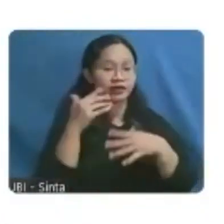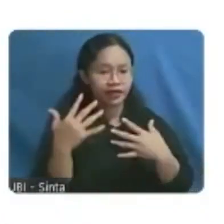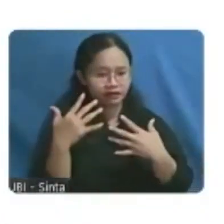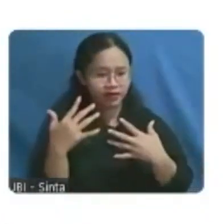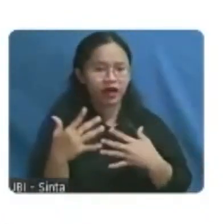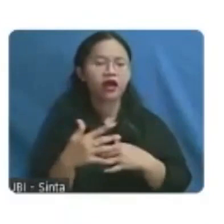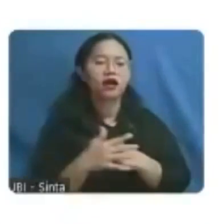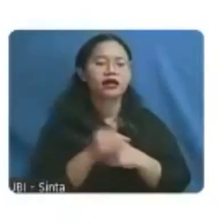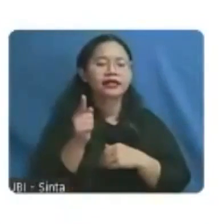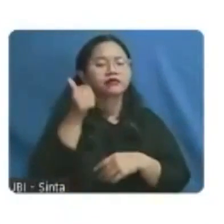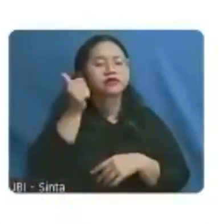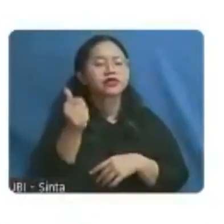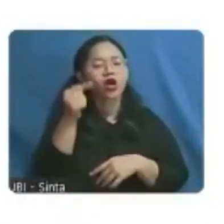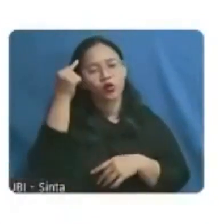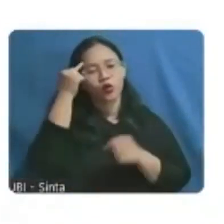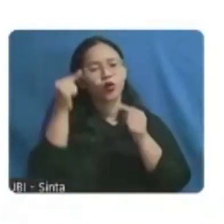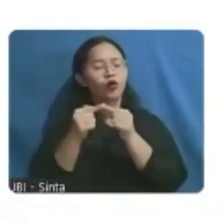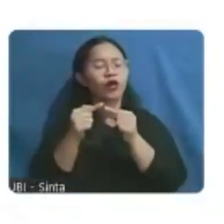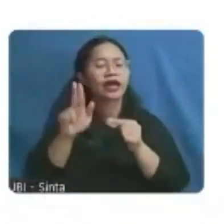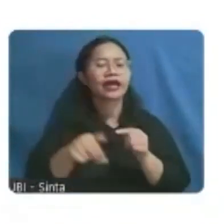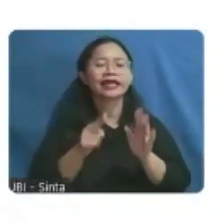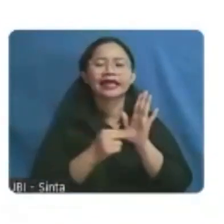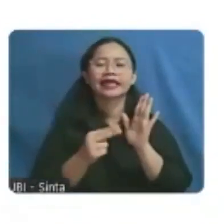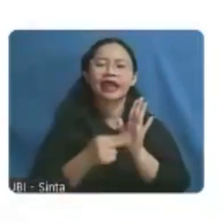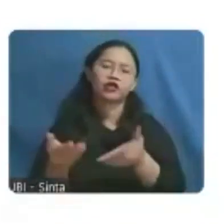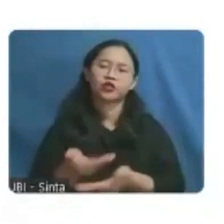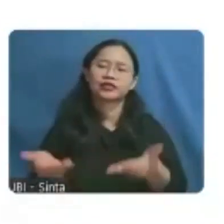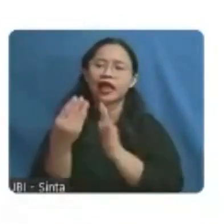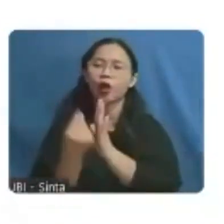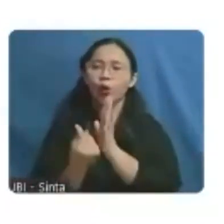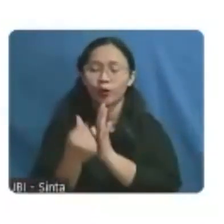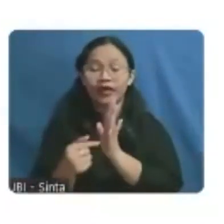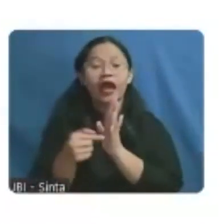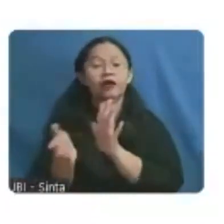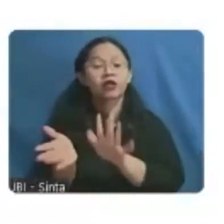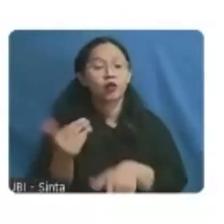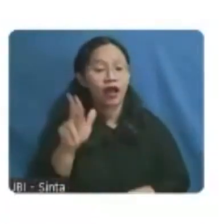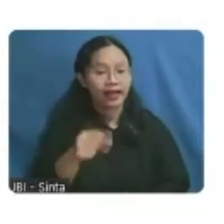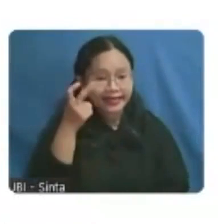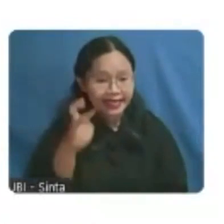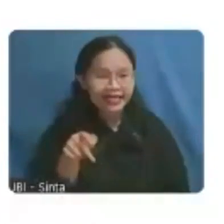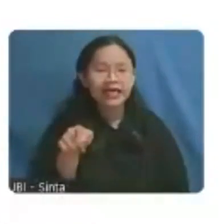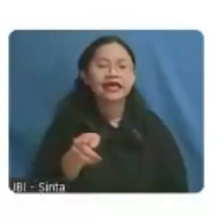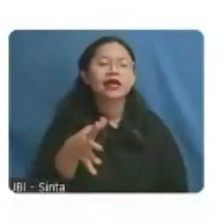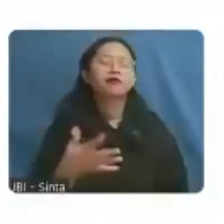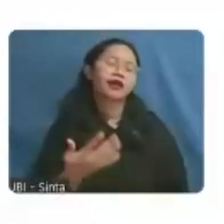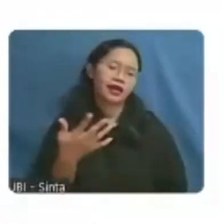status. So it kind of depends on our study design. I hope that answers the